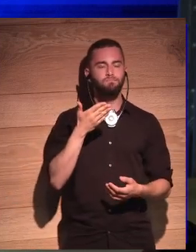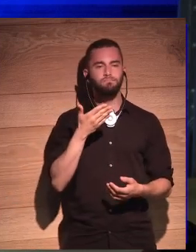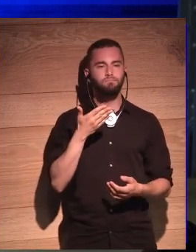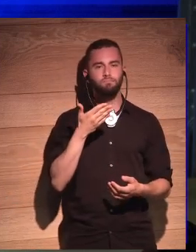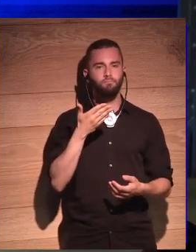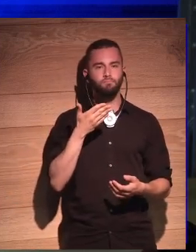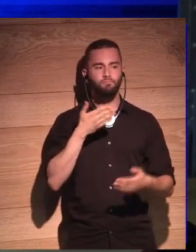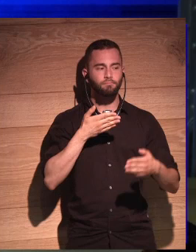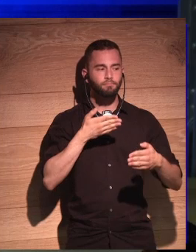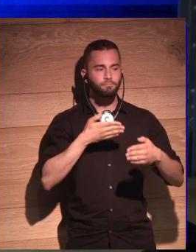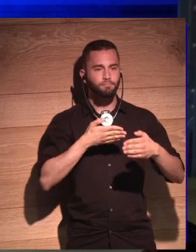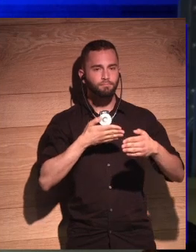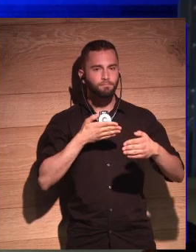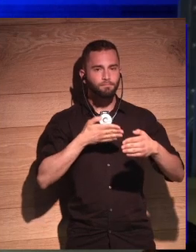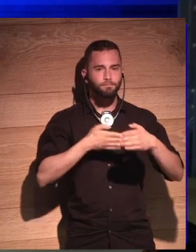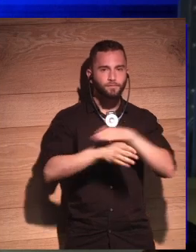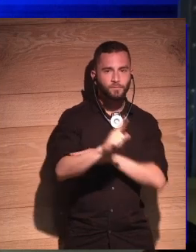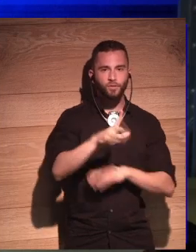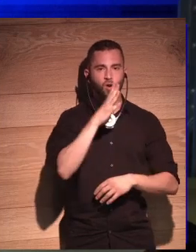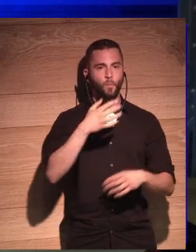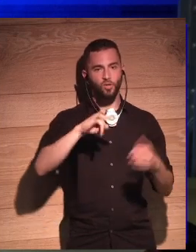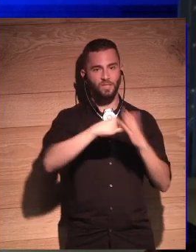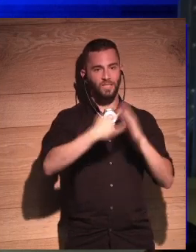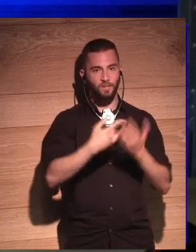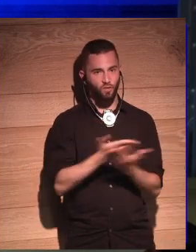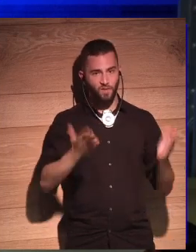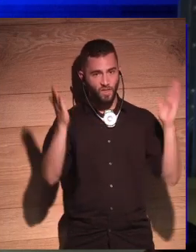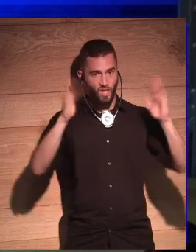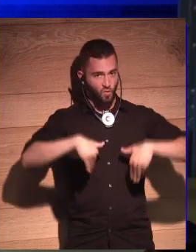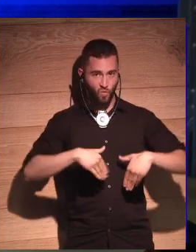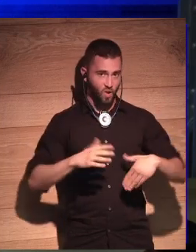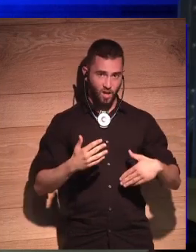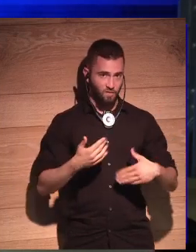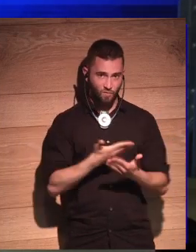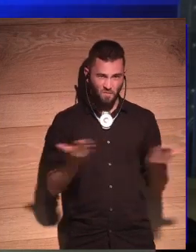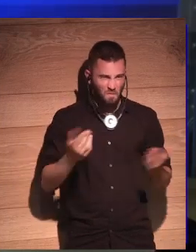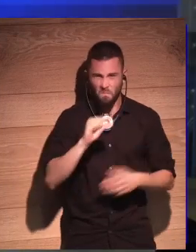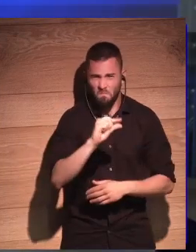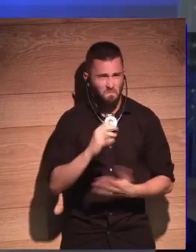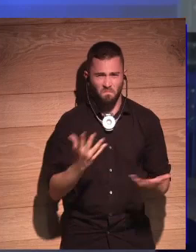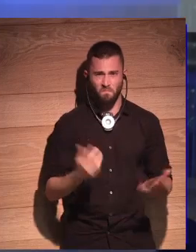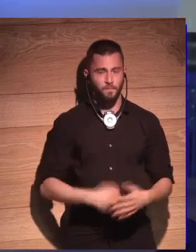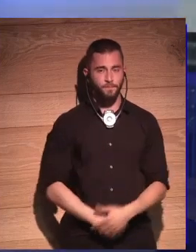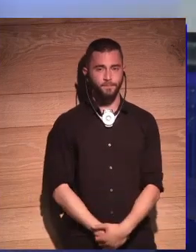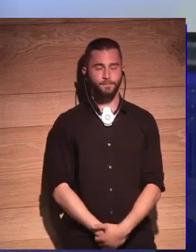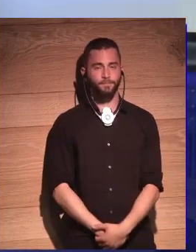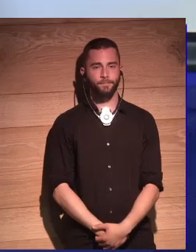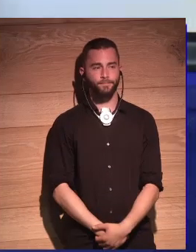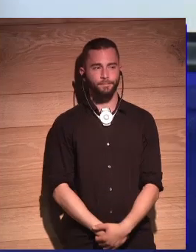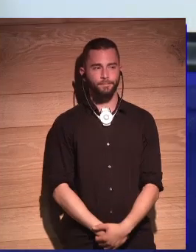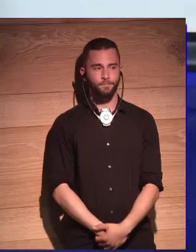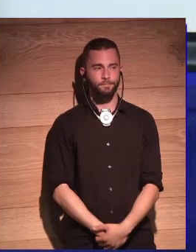walls, or that nobody is going to get into this system, because this is one of the least trustworthy systems that we